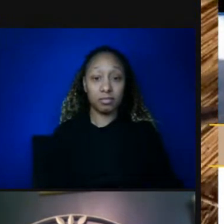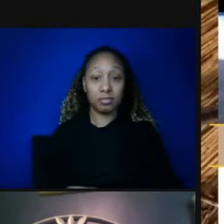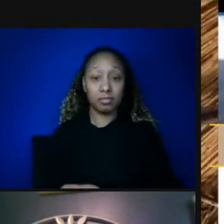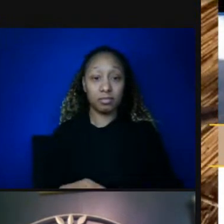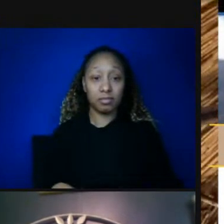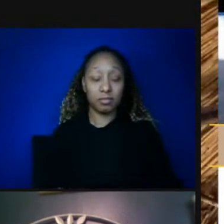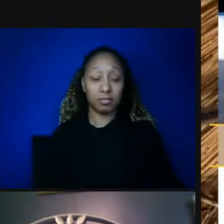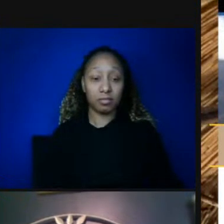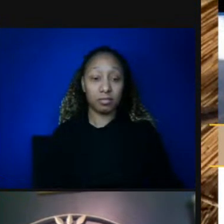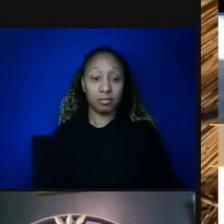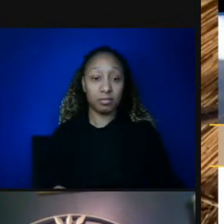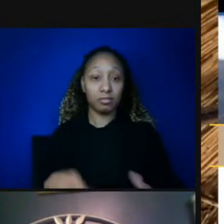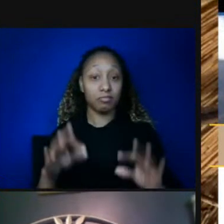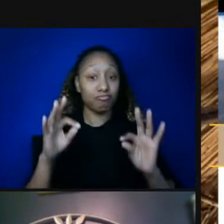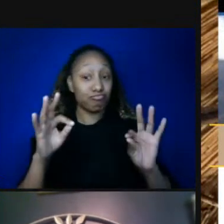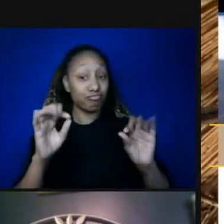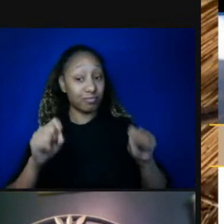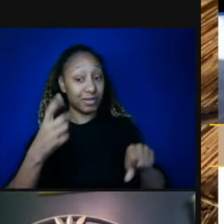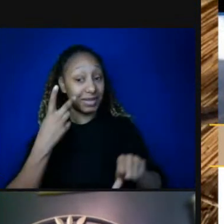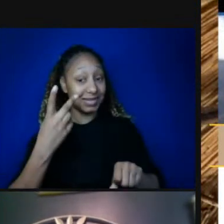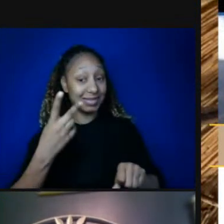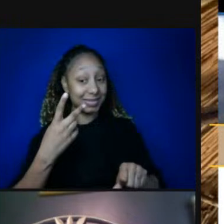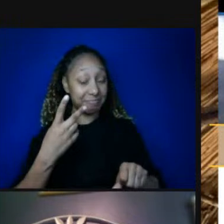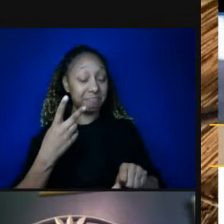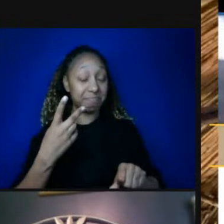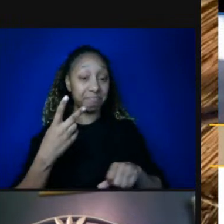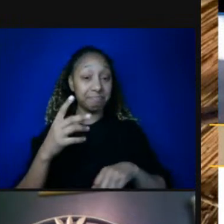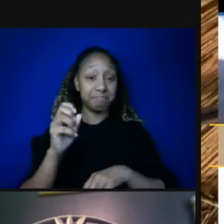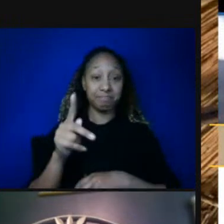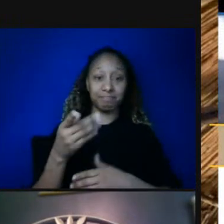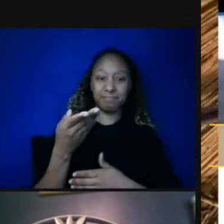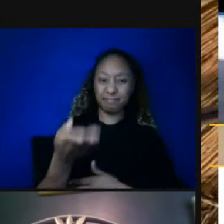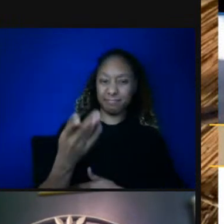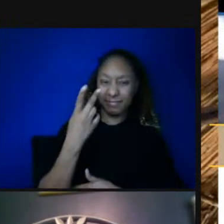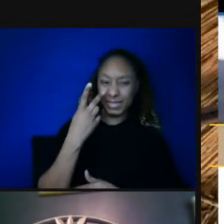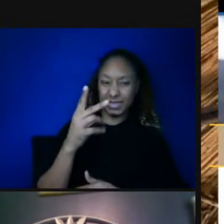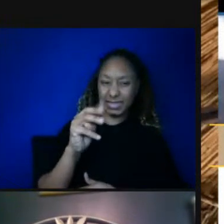Yes, we can see. Great. So here's the Mayis website.